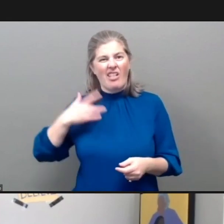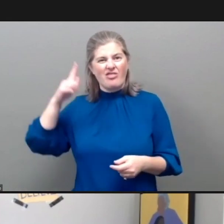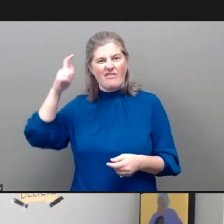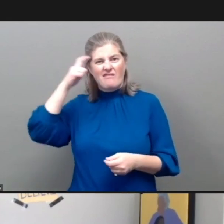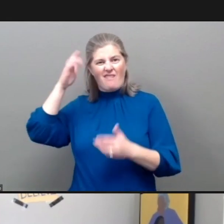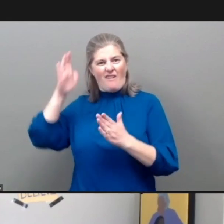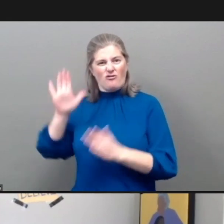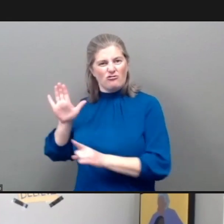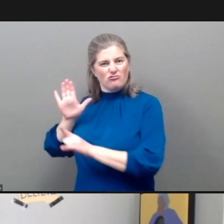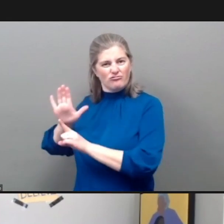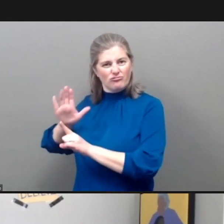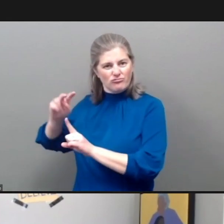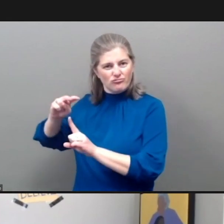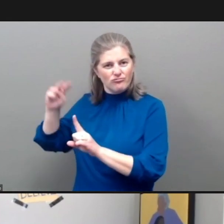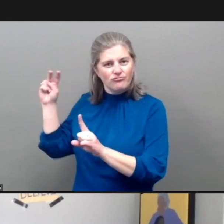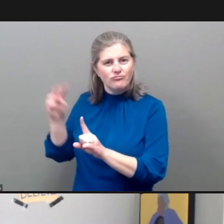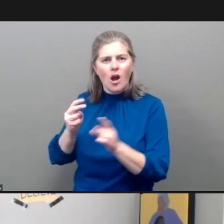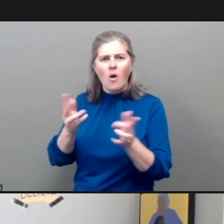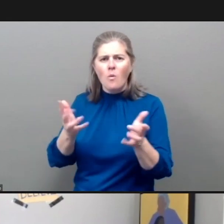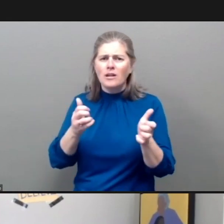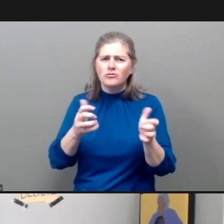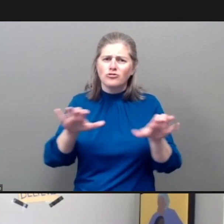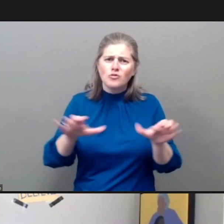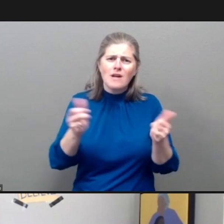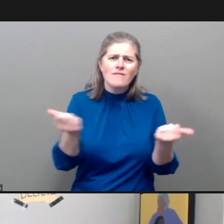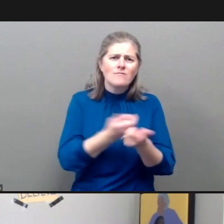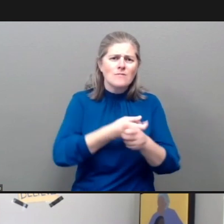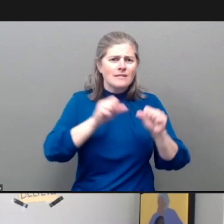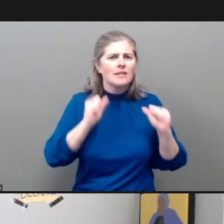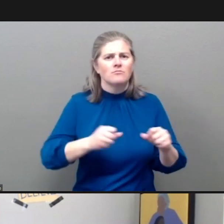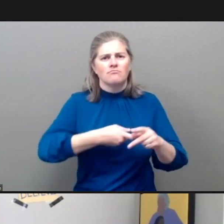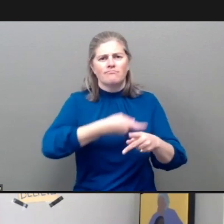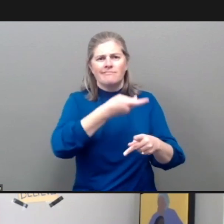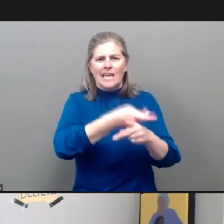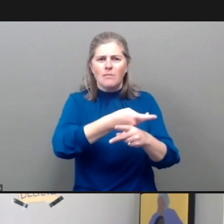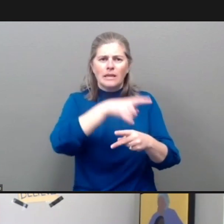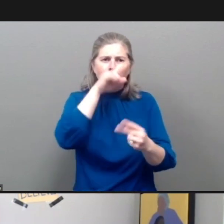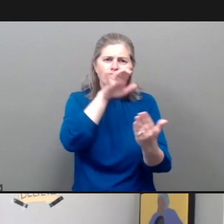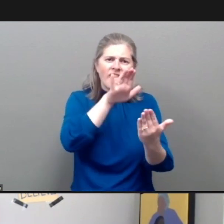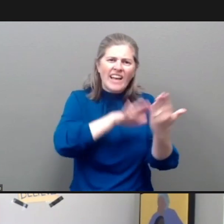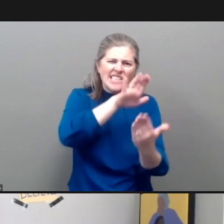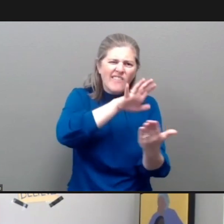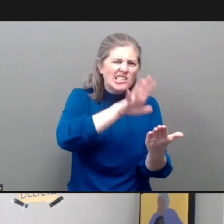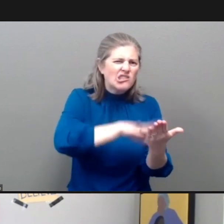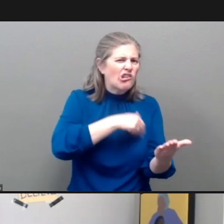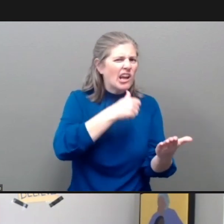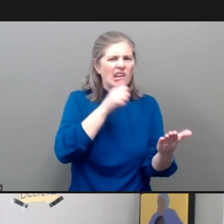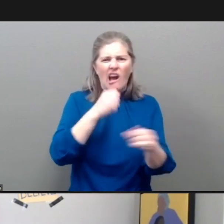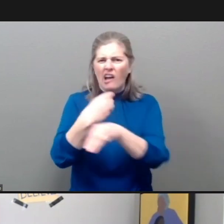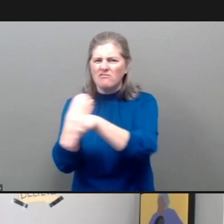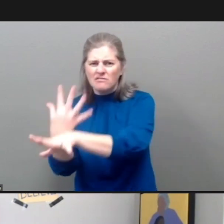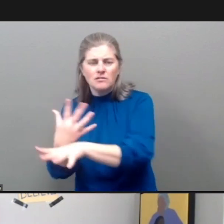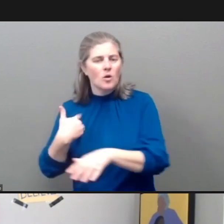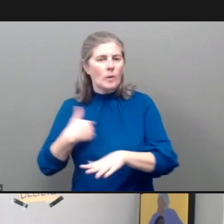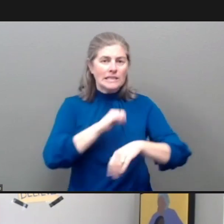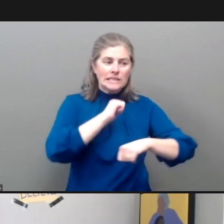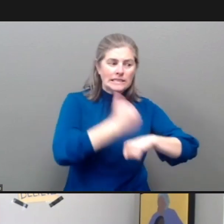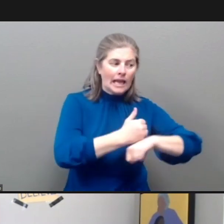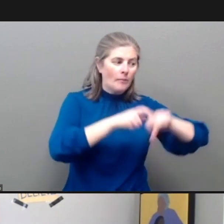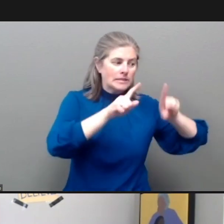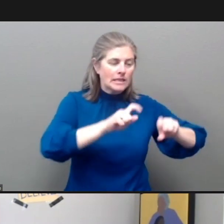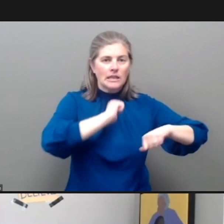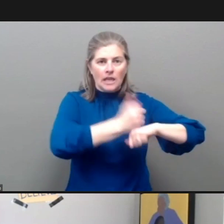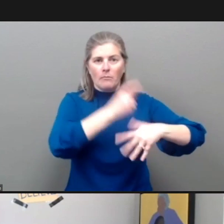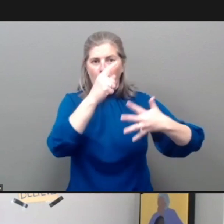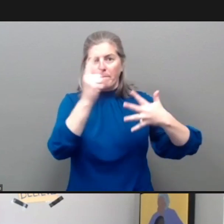is really wanting us to do everything we can to keep kids in school and set up testing and all these other sorts of